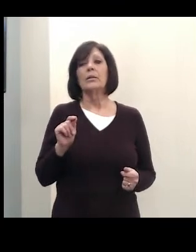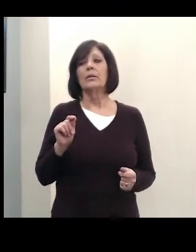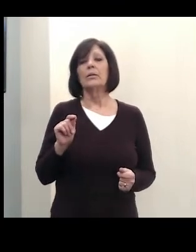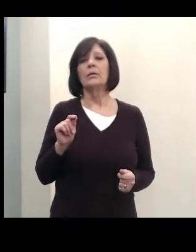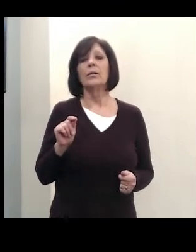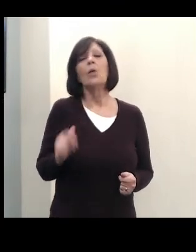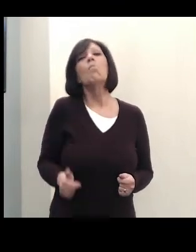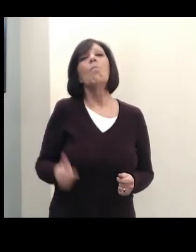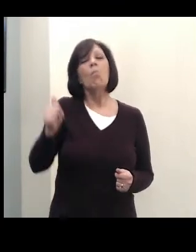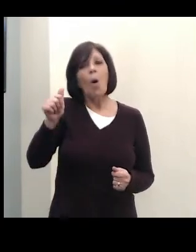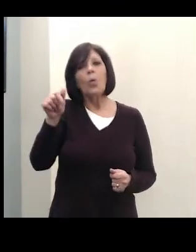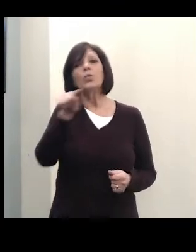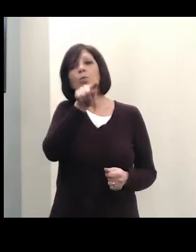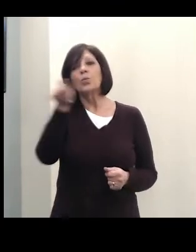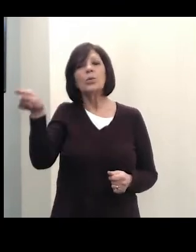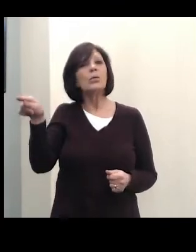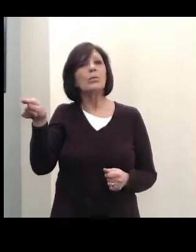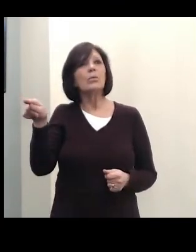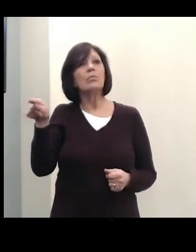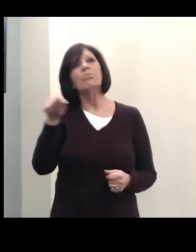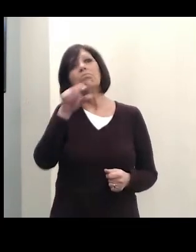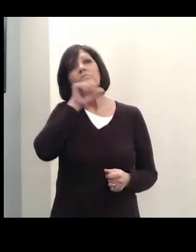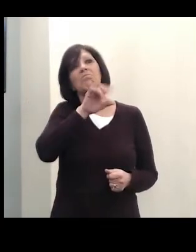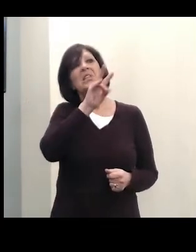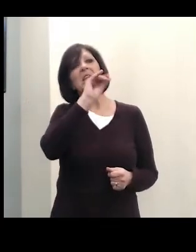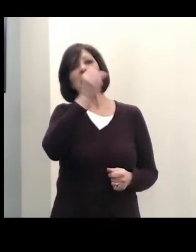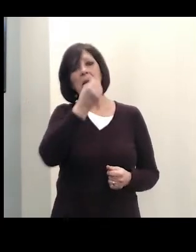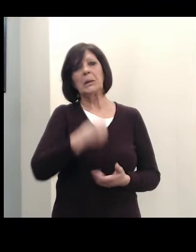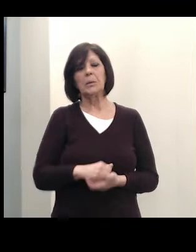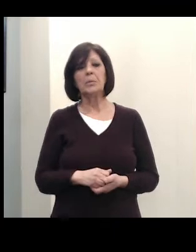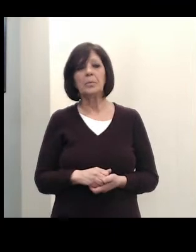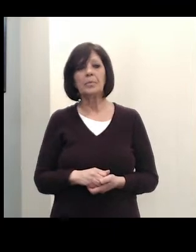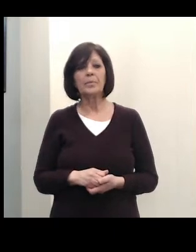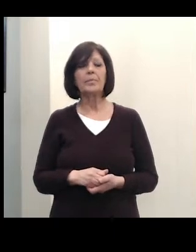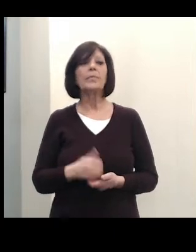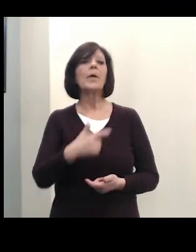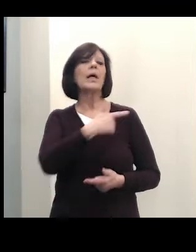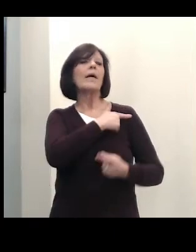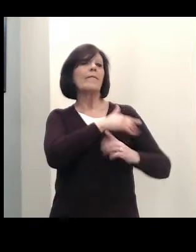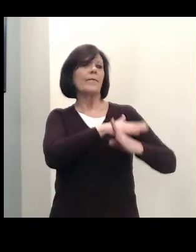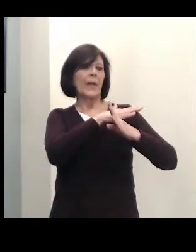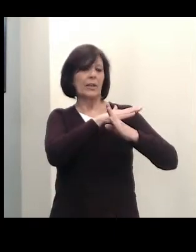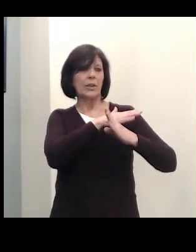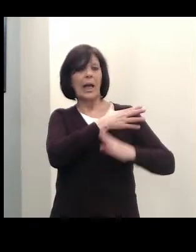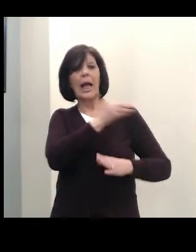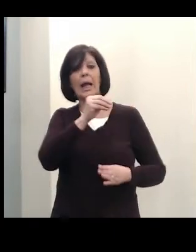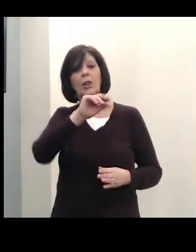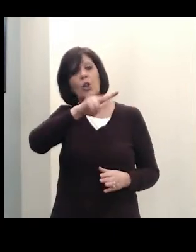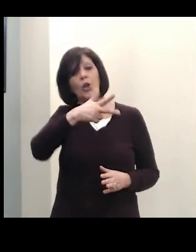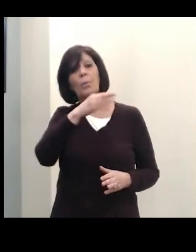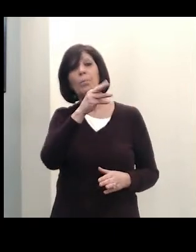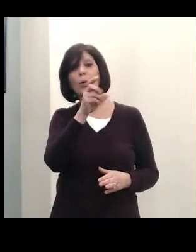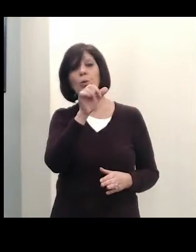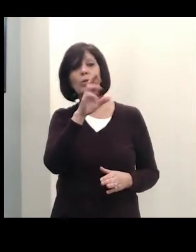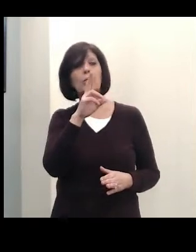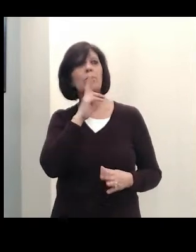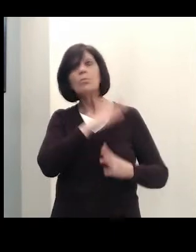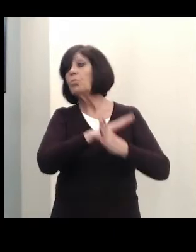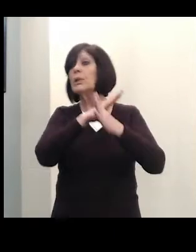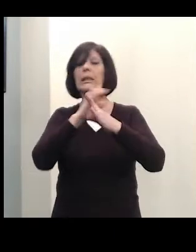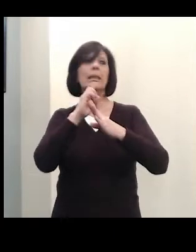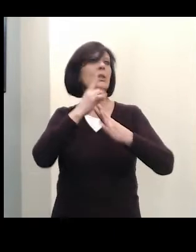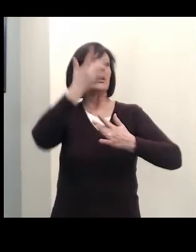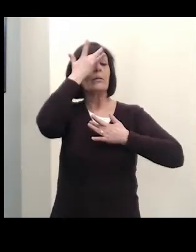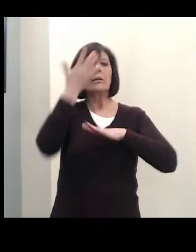of them were in their 70s. The vaccination and the booster protects against serious illness and death. It's as simple as